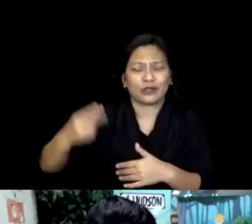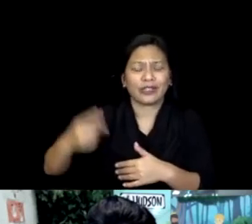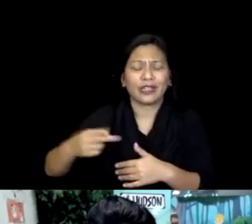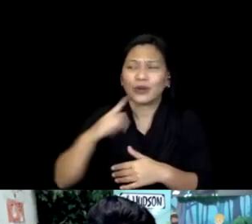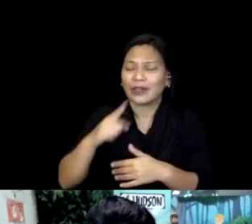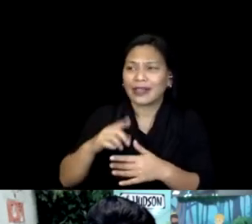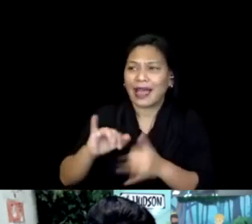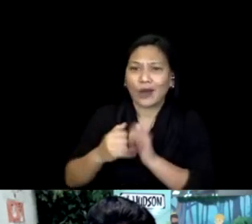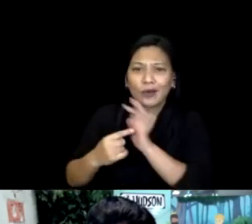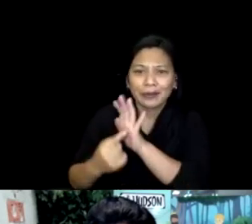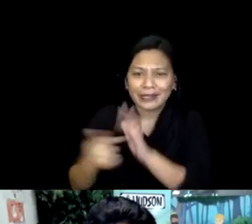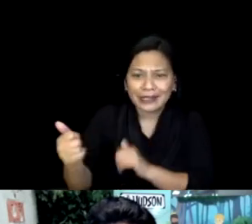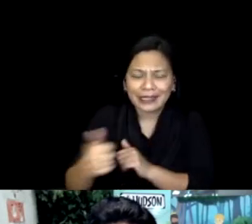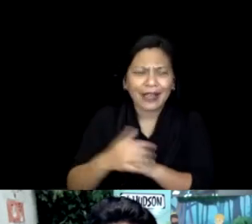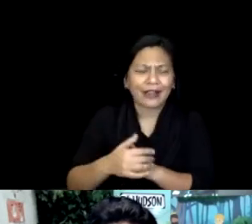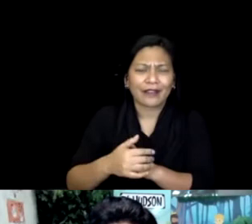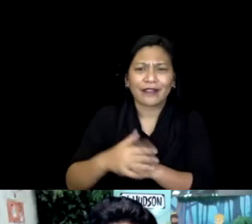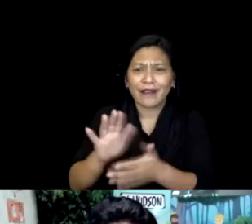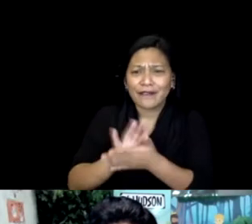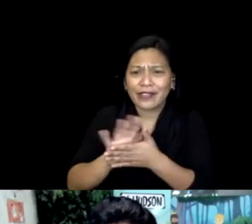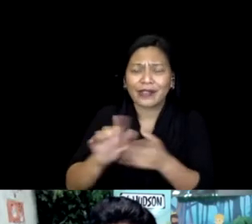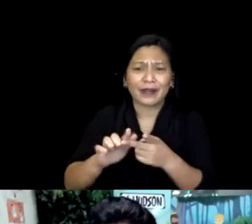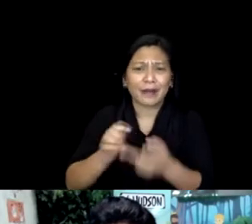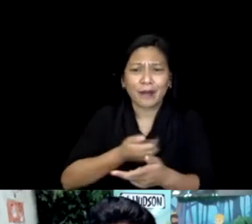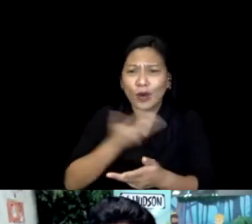and, in poetry for thousands of years,